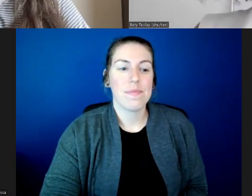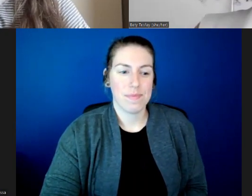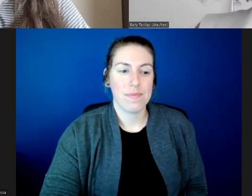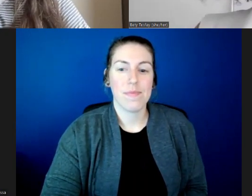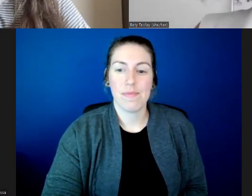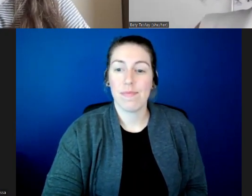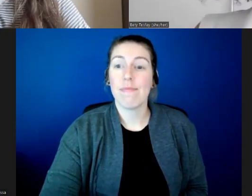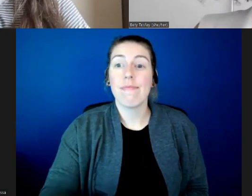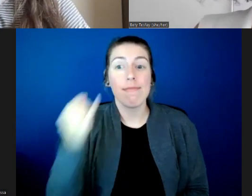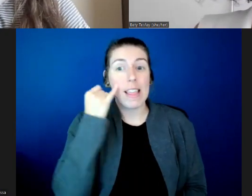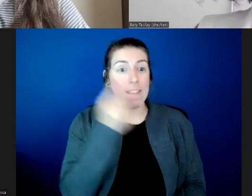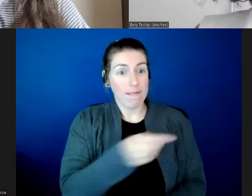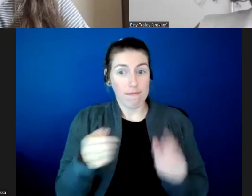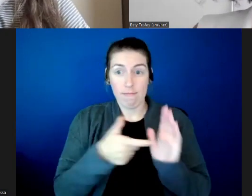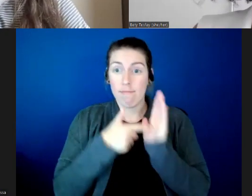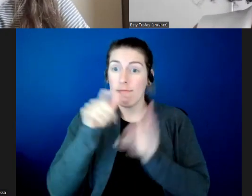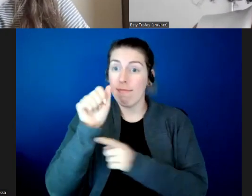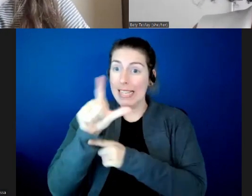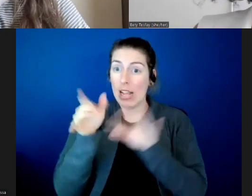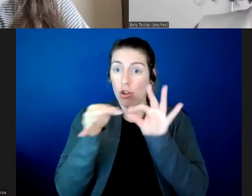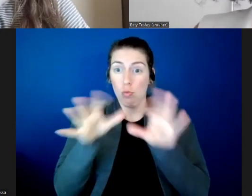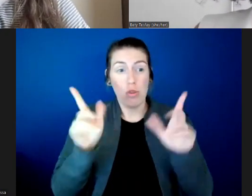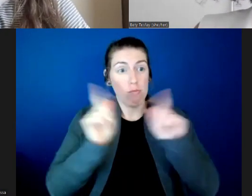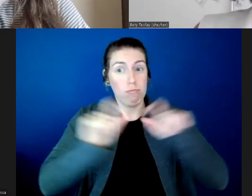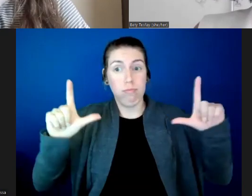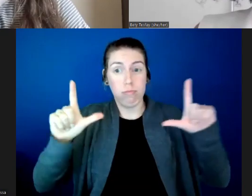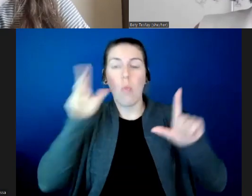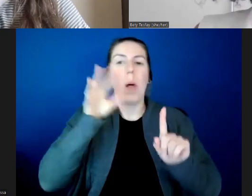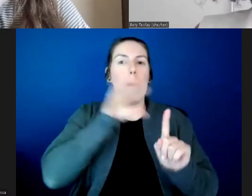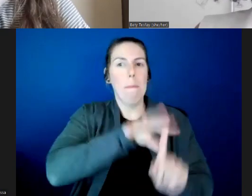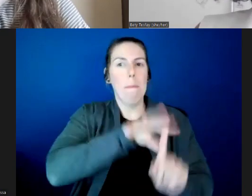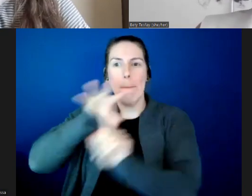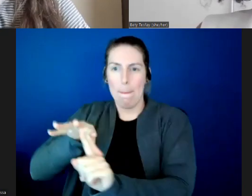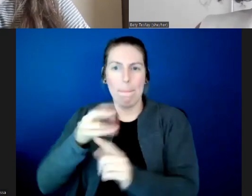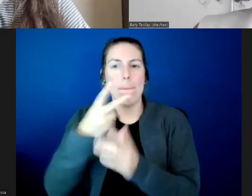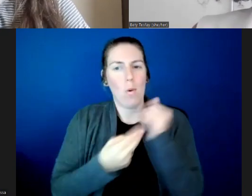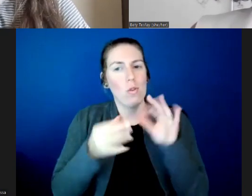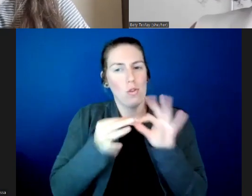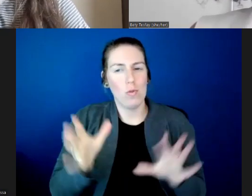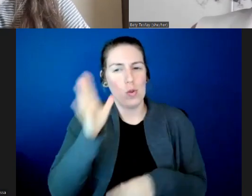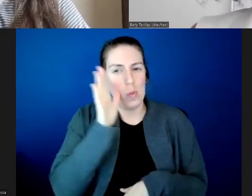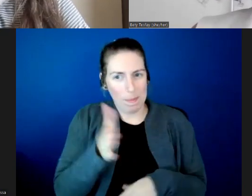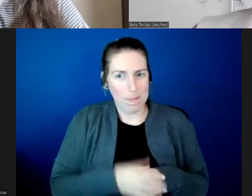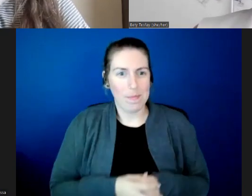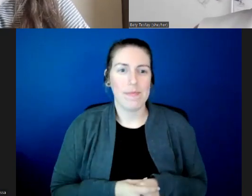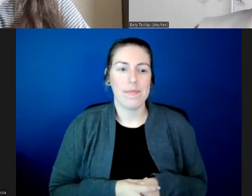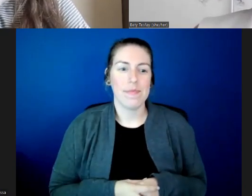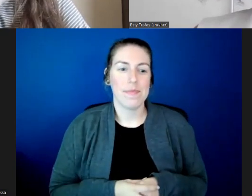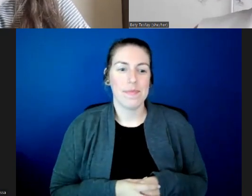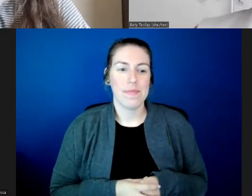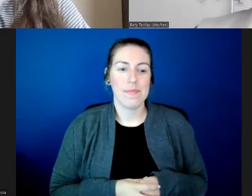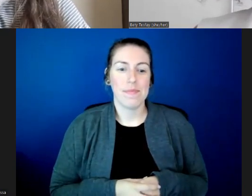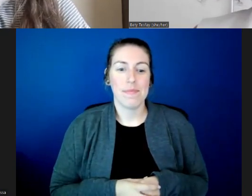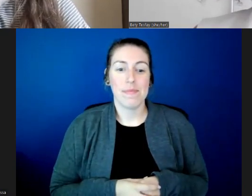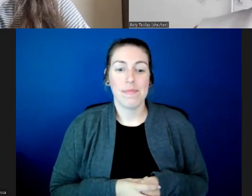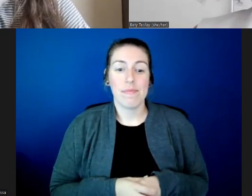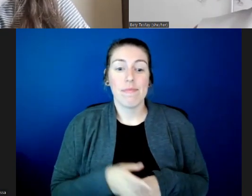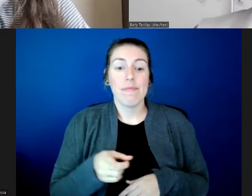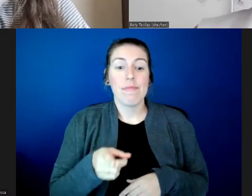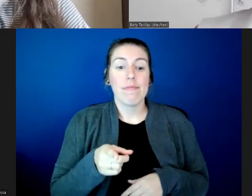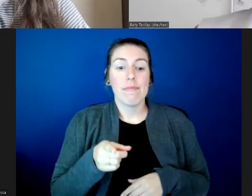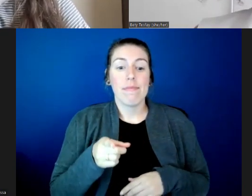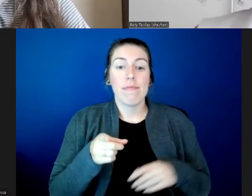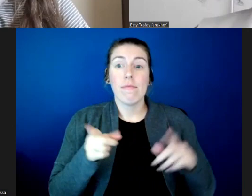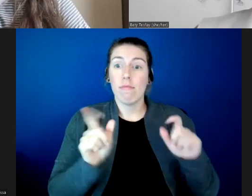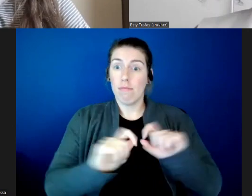interpretation, we will be spotlighting the interpreters throughout the presentation. We will keep the participant meeting view as